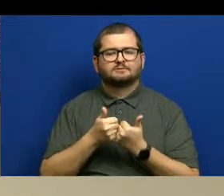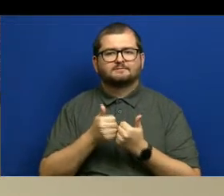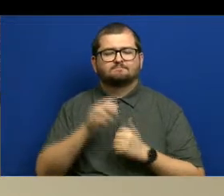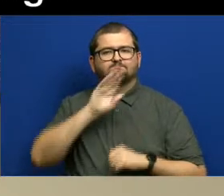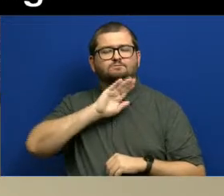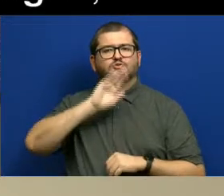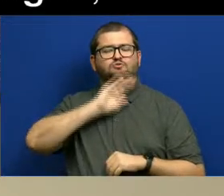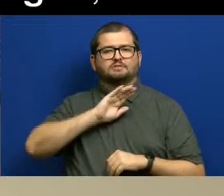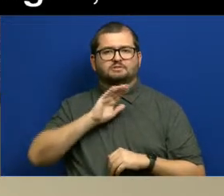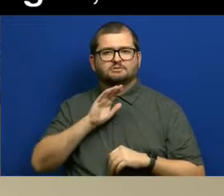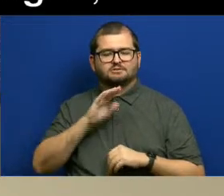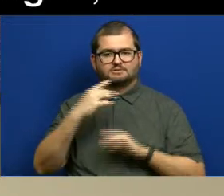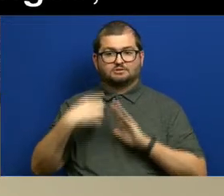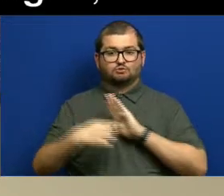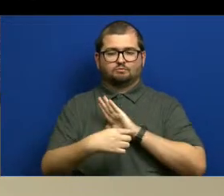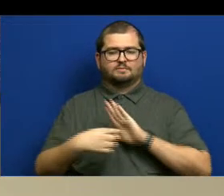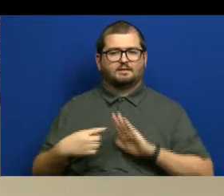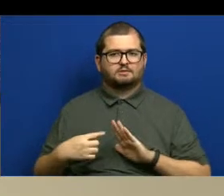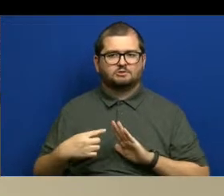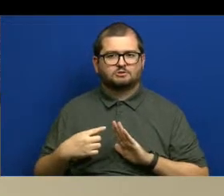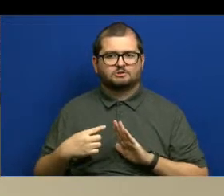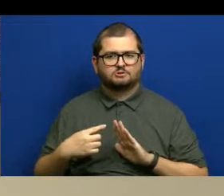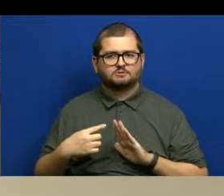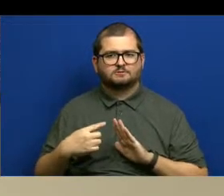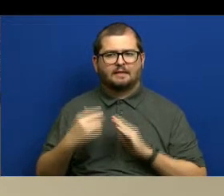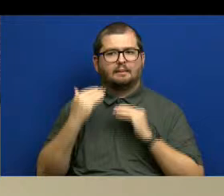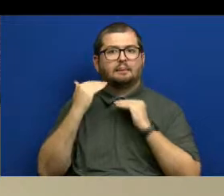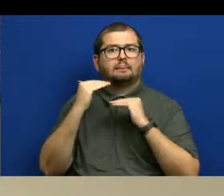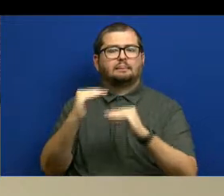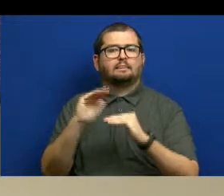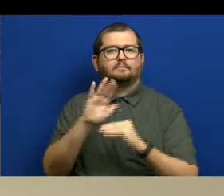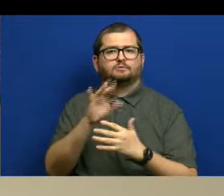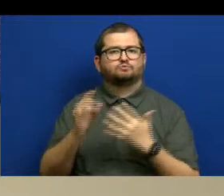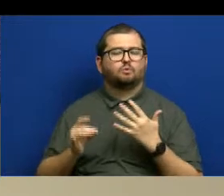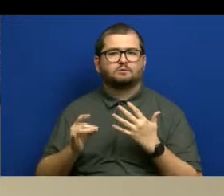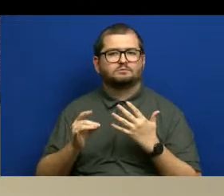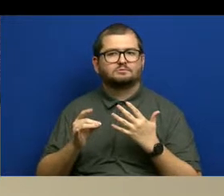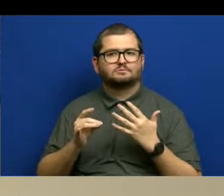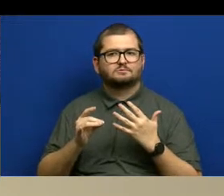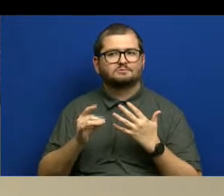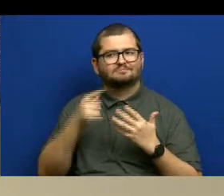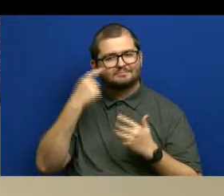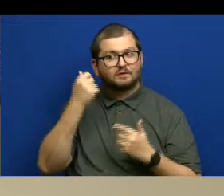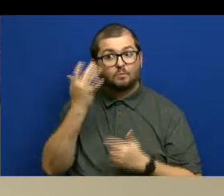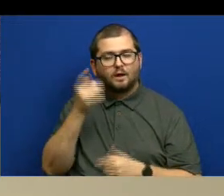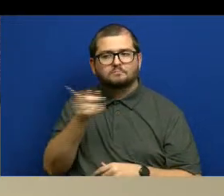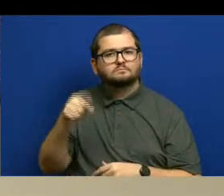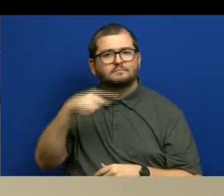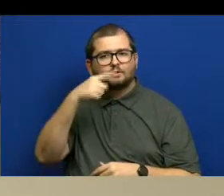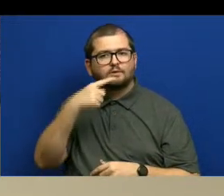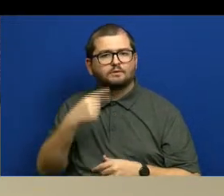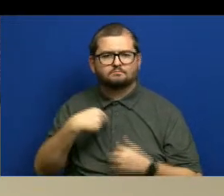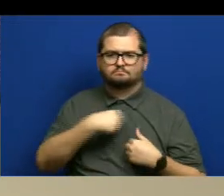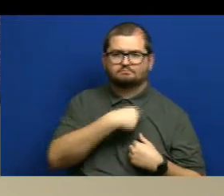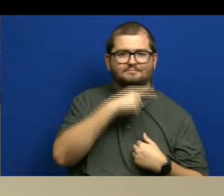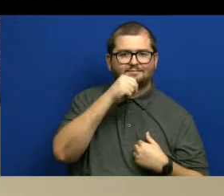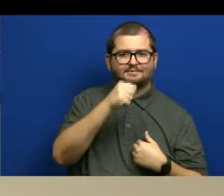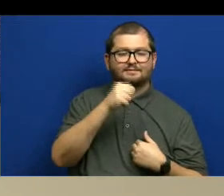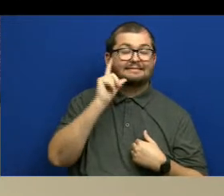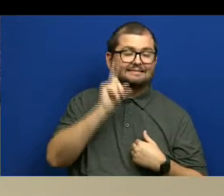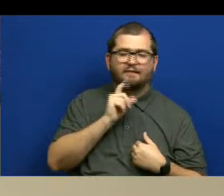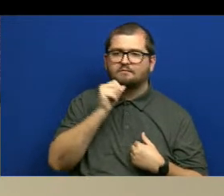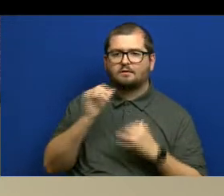drawbacks, discrimination, and limit to freedom choices as a deaf or hard of hearing individual. The other 2